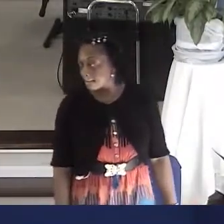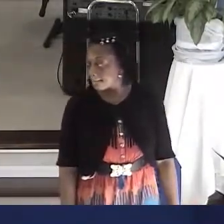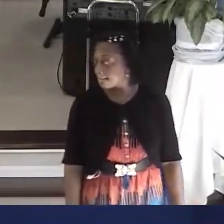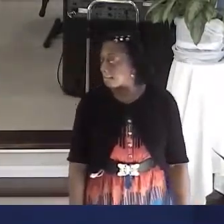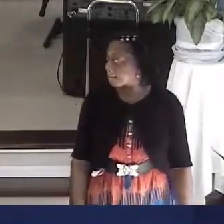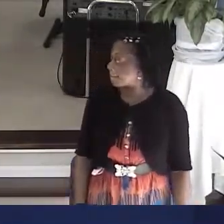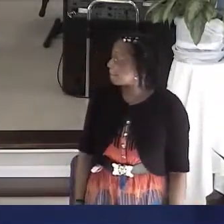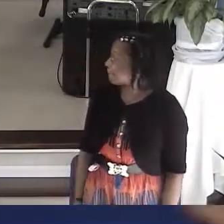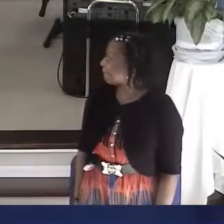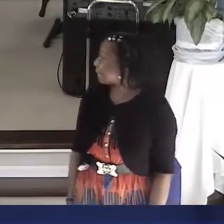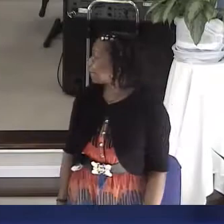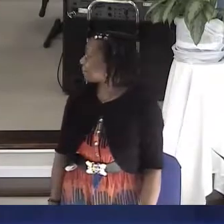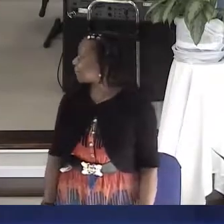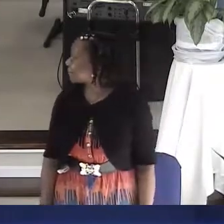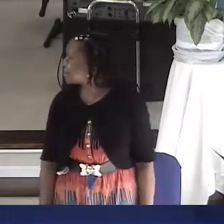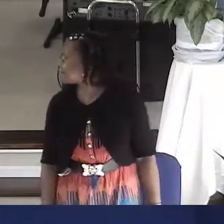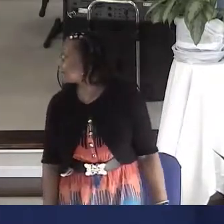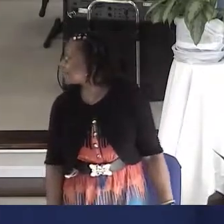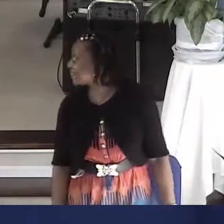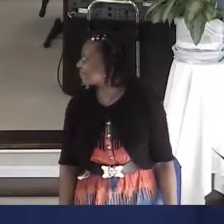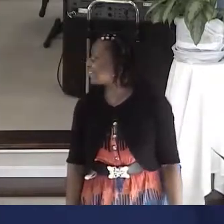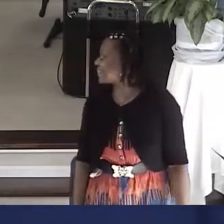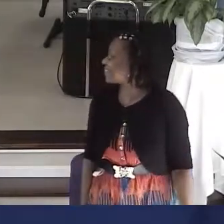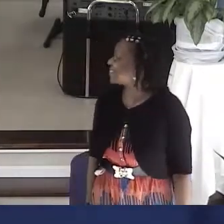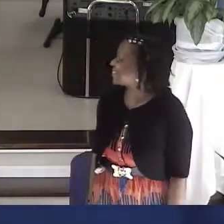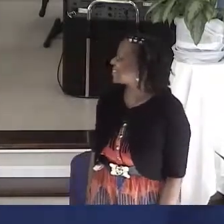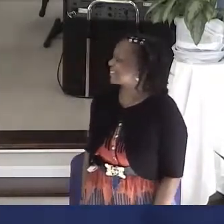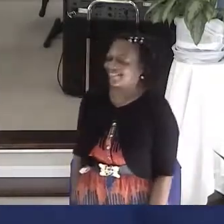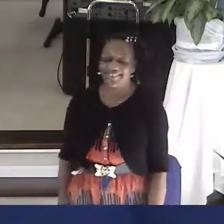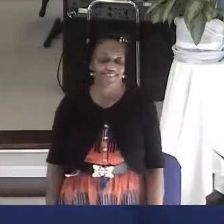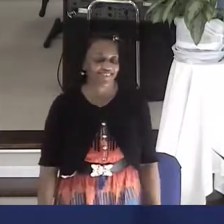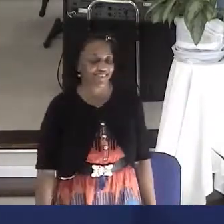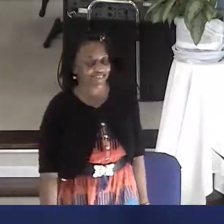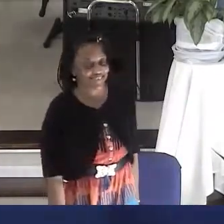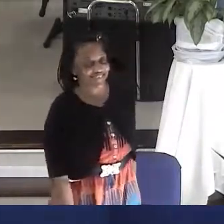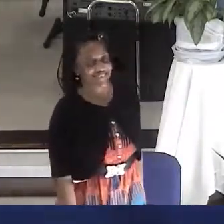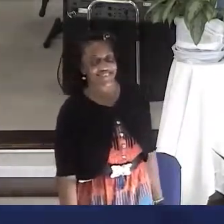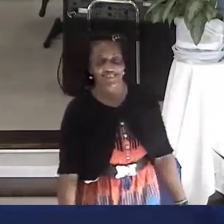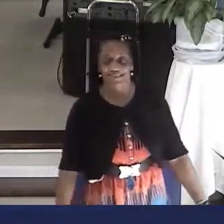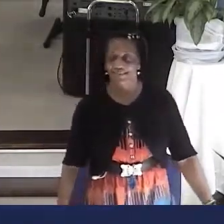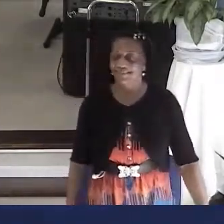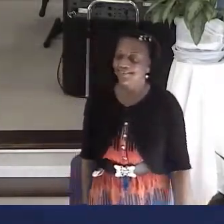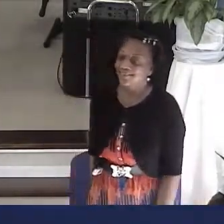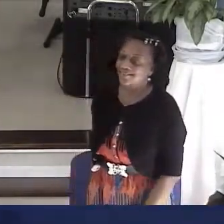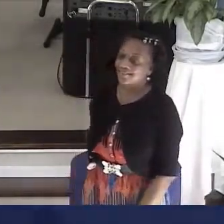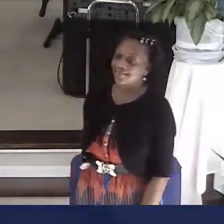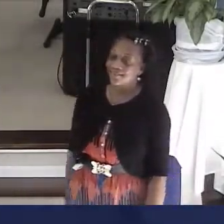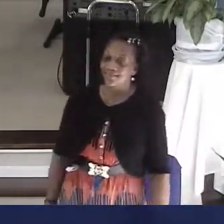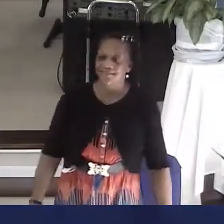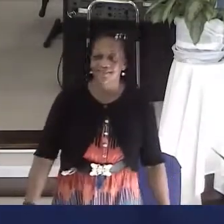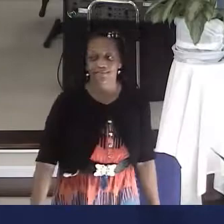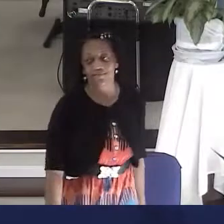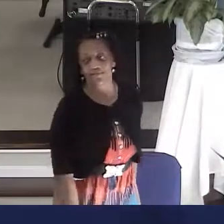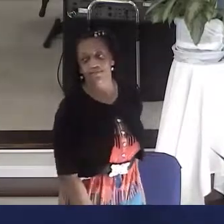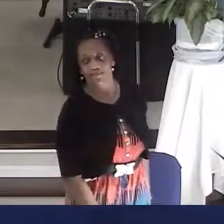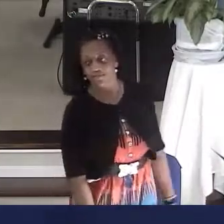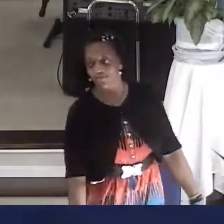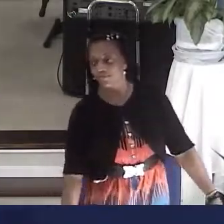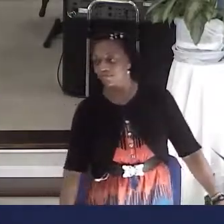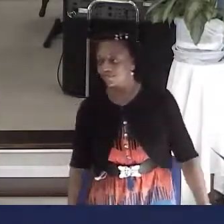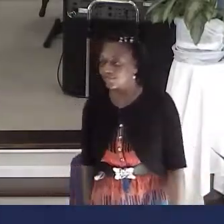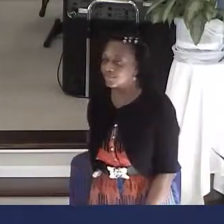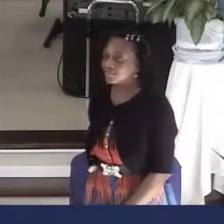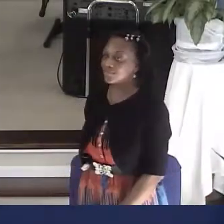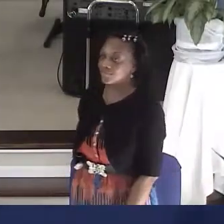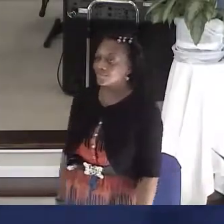All right, we're going to dance this morning. Yeah, man. We're going to dance just like the children of Israel around the walls of